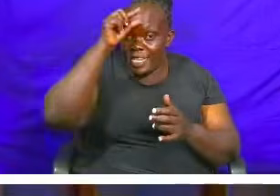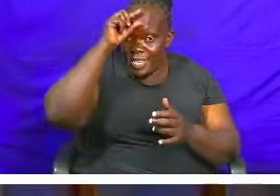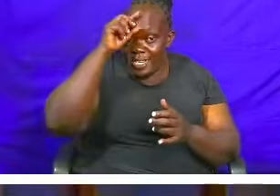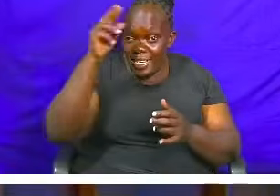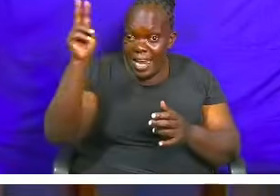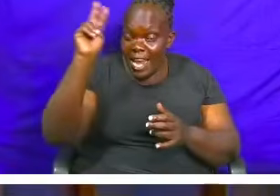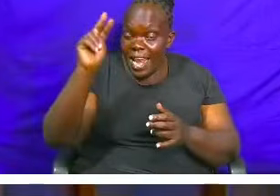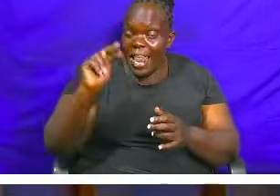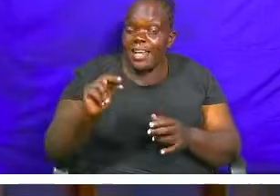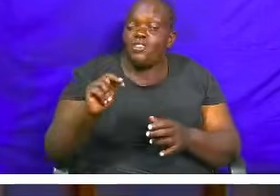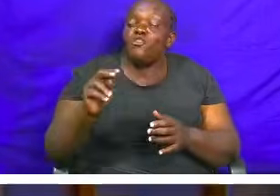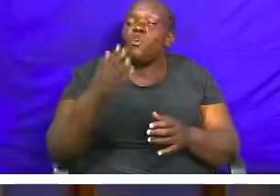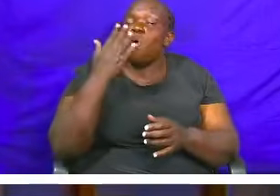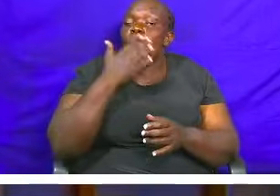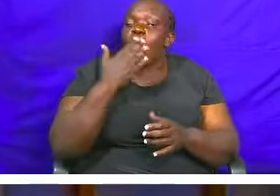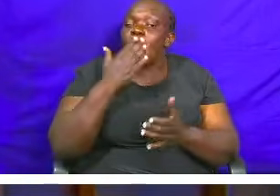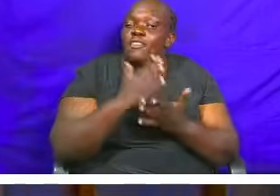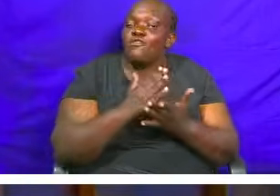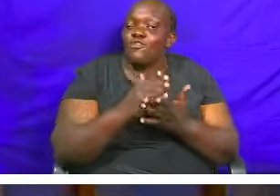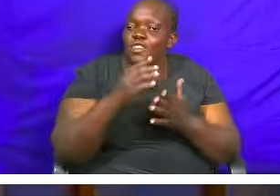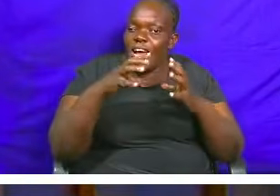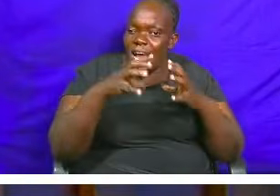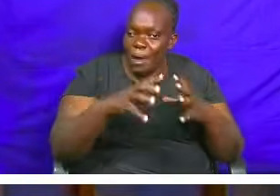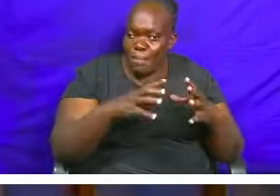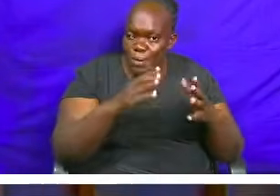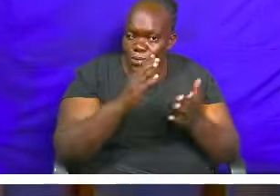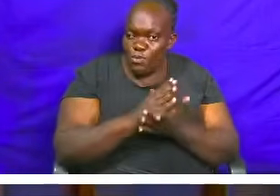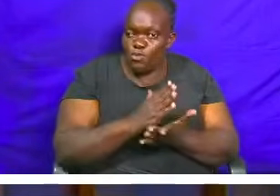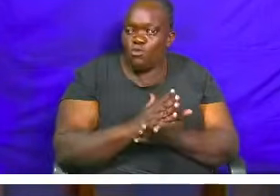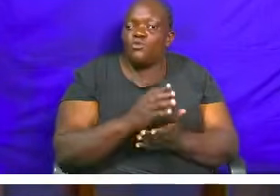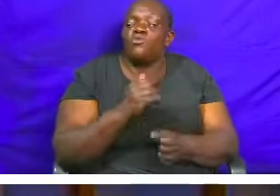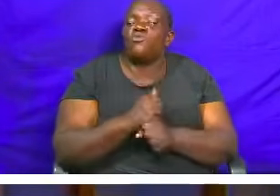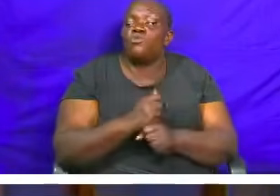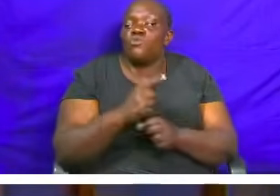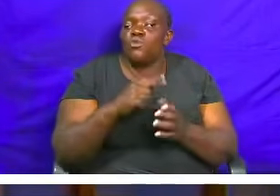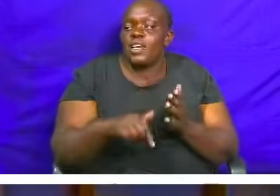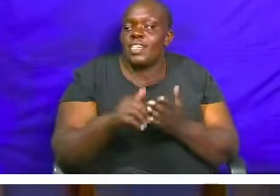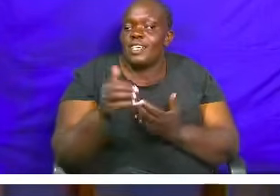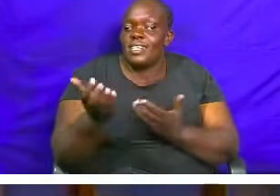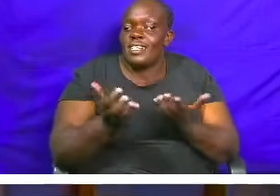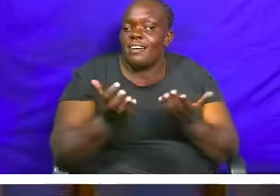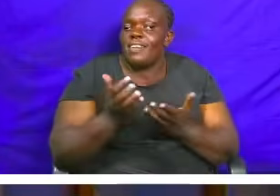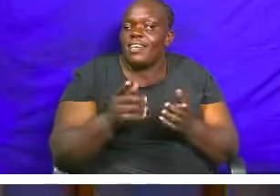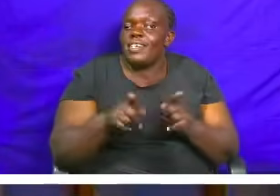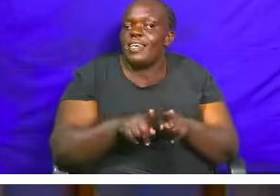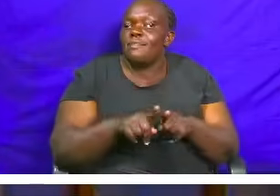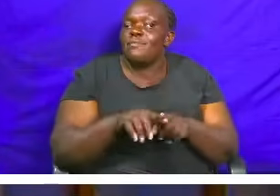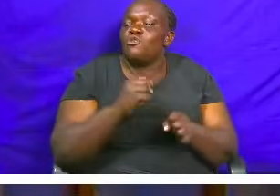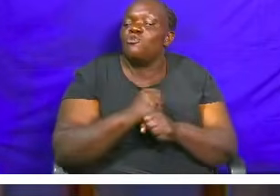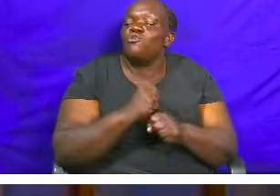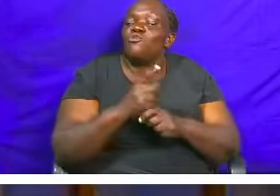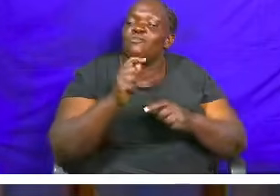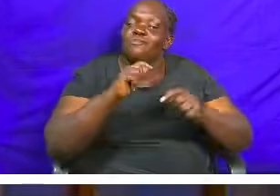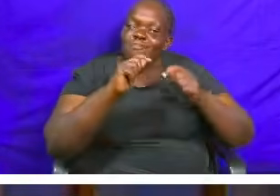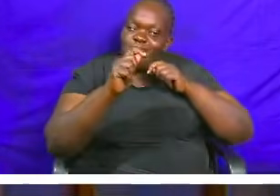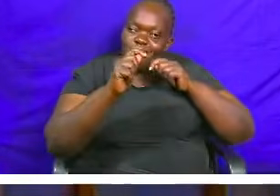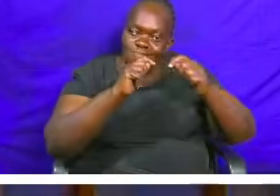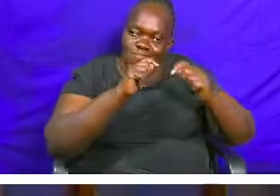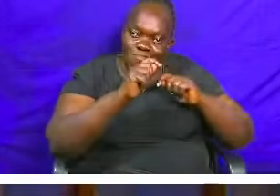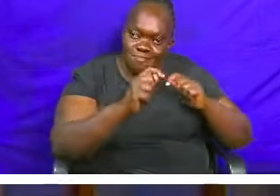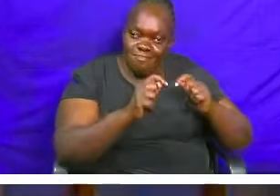oil? But these companies, of course, they do risk analysis, they also do vetting, and they